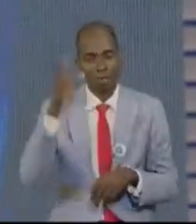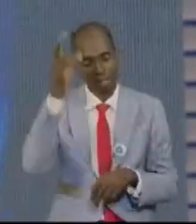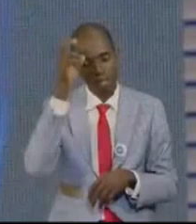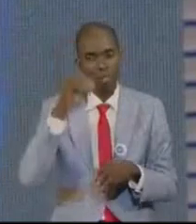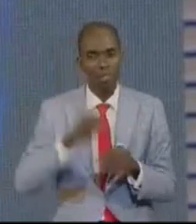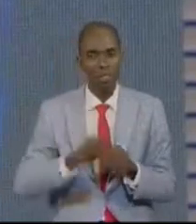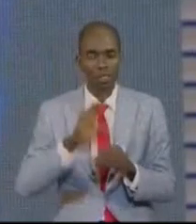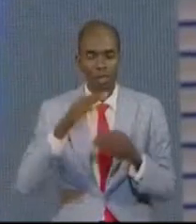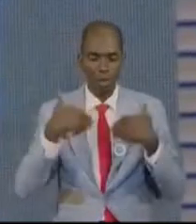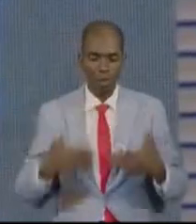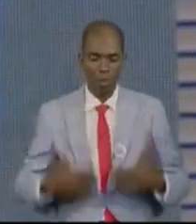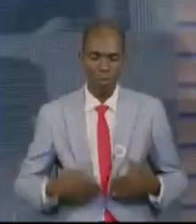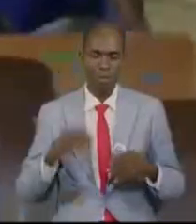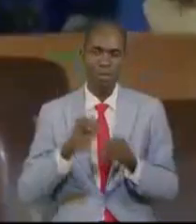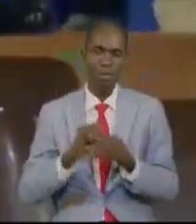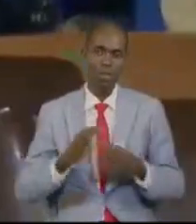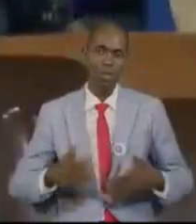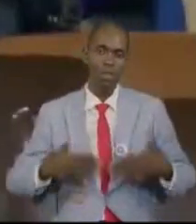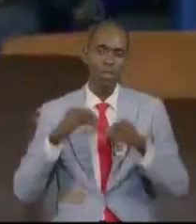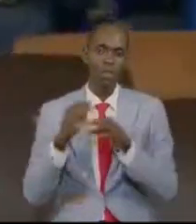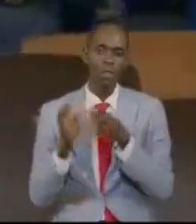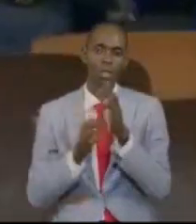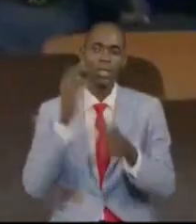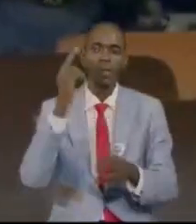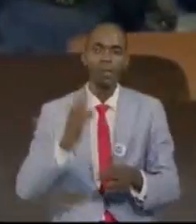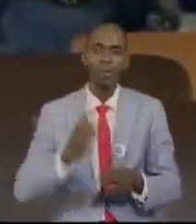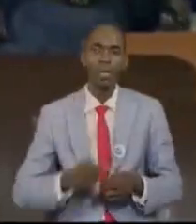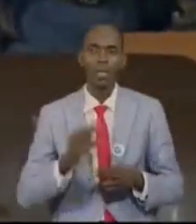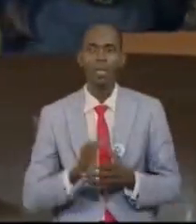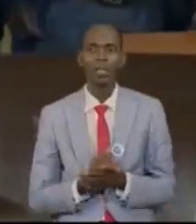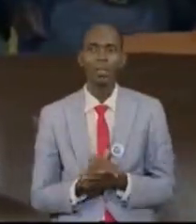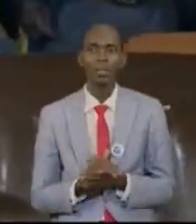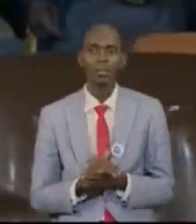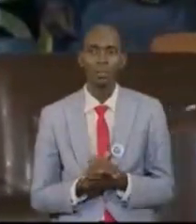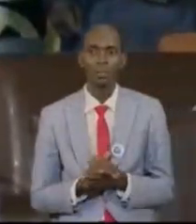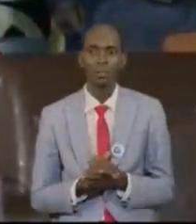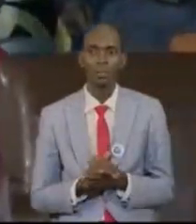body, your life, in Jesus' name.